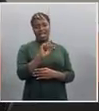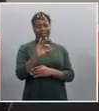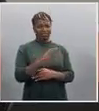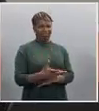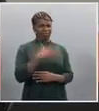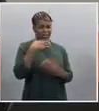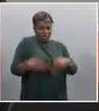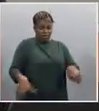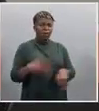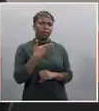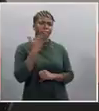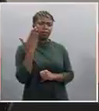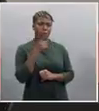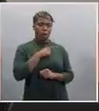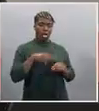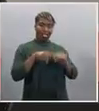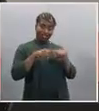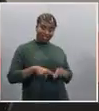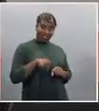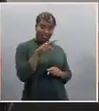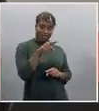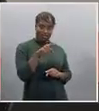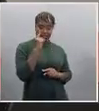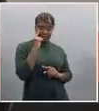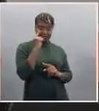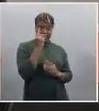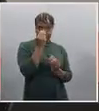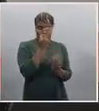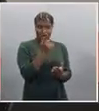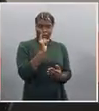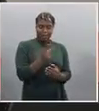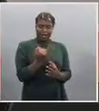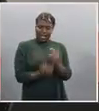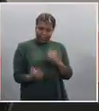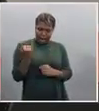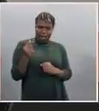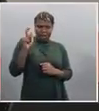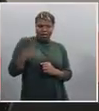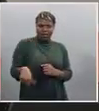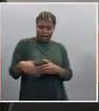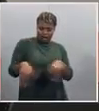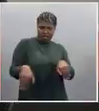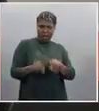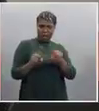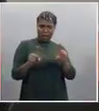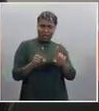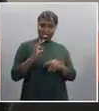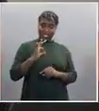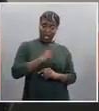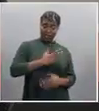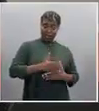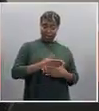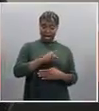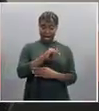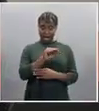another ethical issue. If you rely on research to base your case, it must be independent, verified research. And therefore I have also